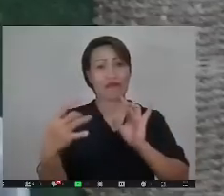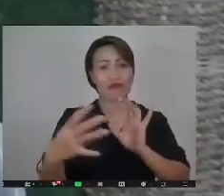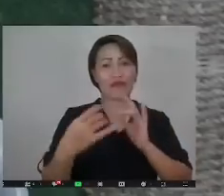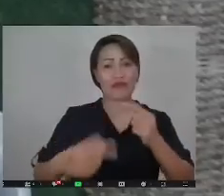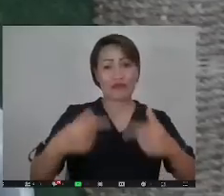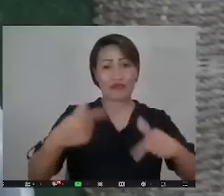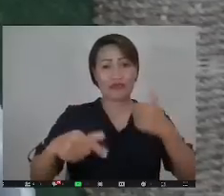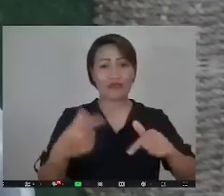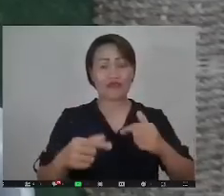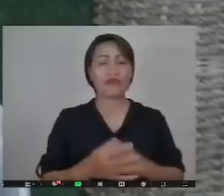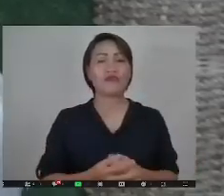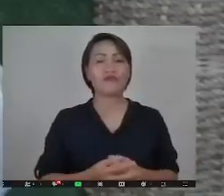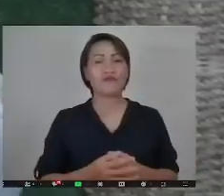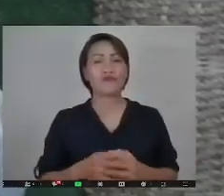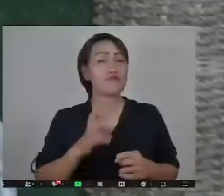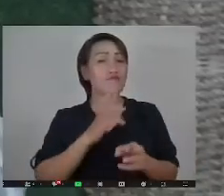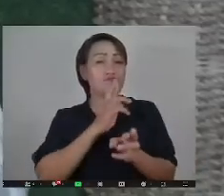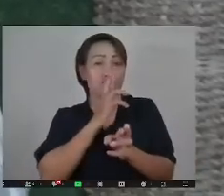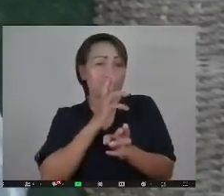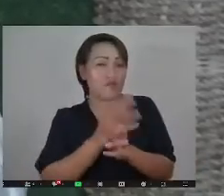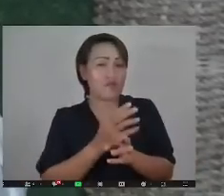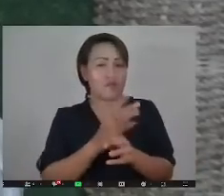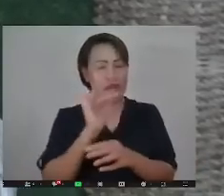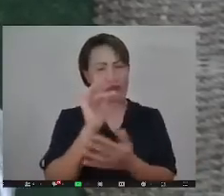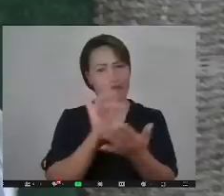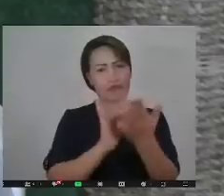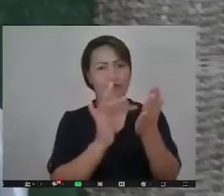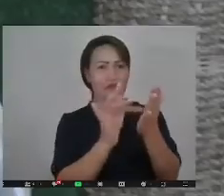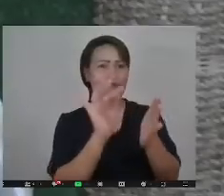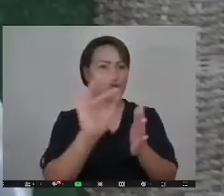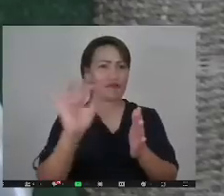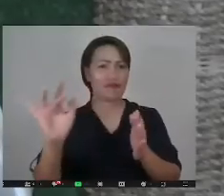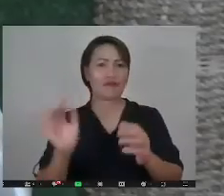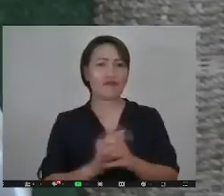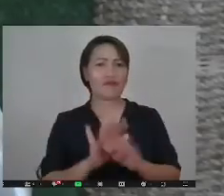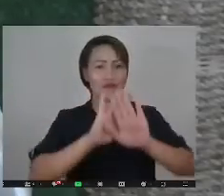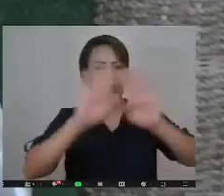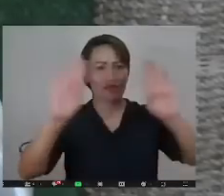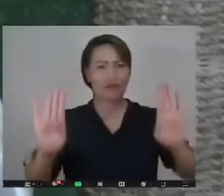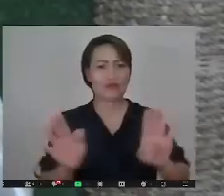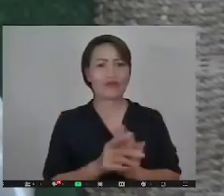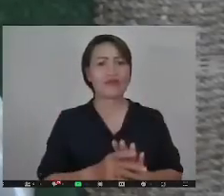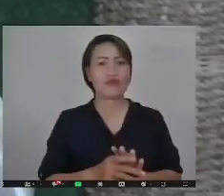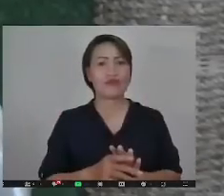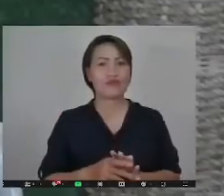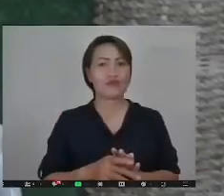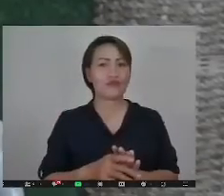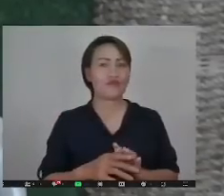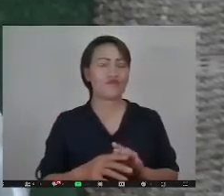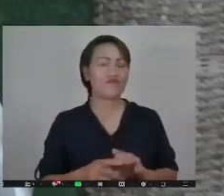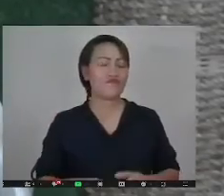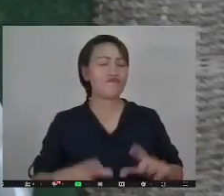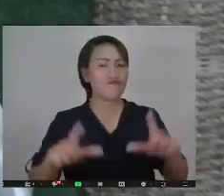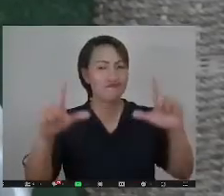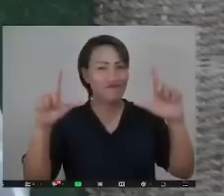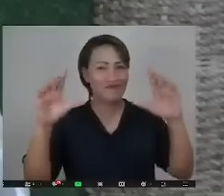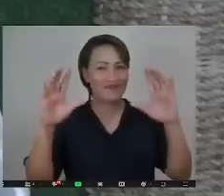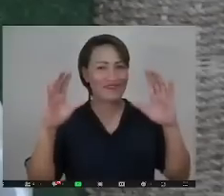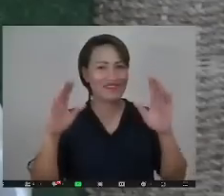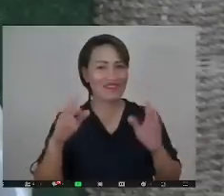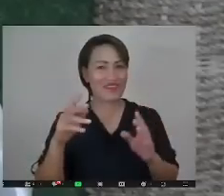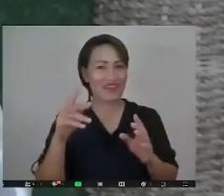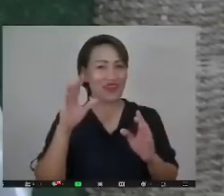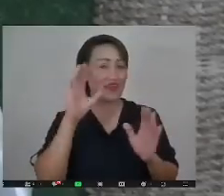reality, touch screens, contactless activations, premium photo and video booths, to virtual and hybrid